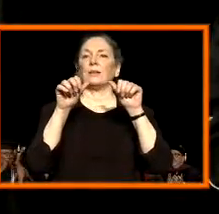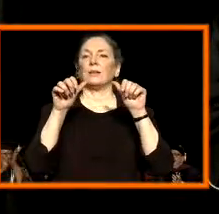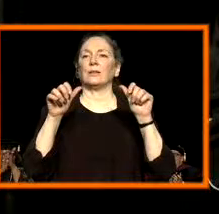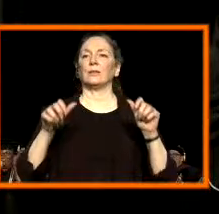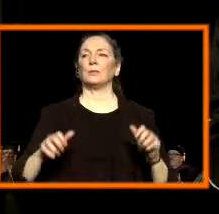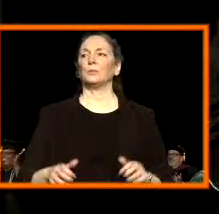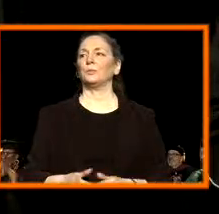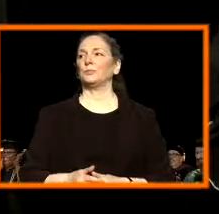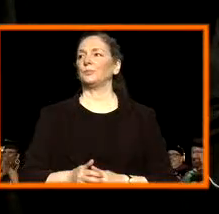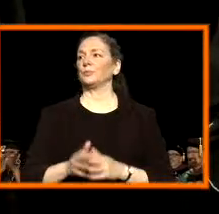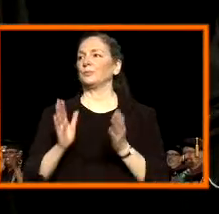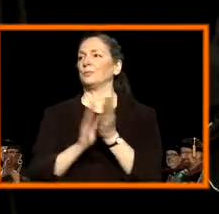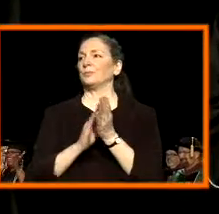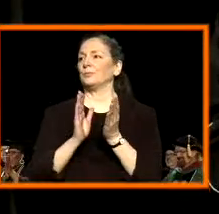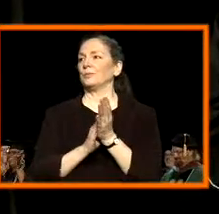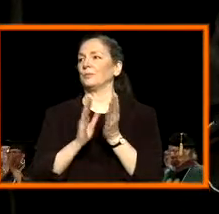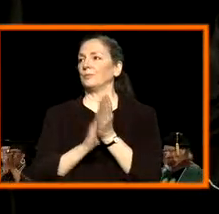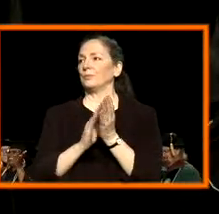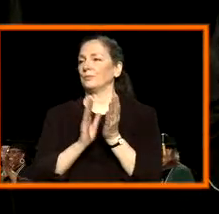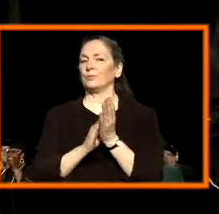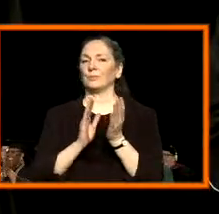land.